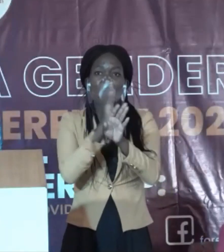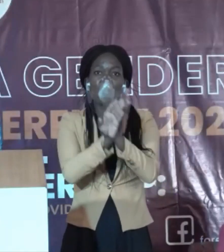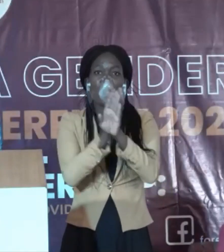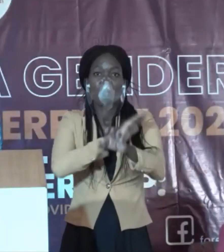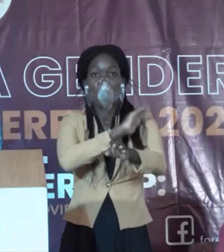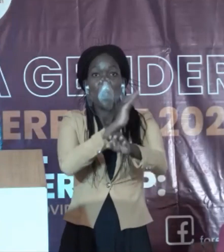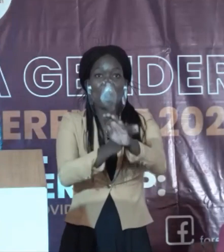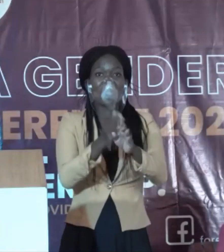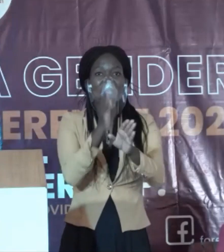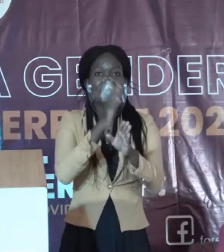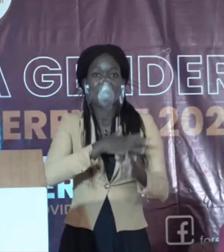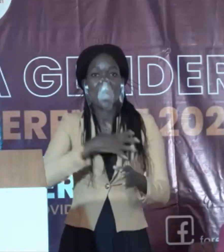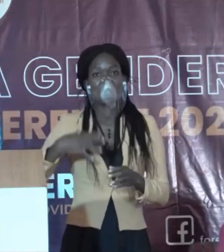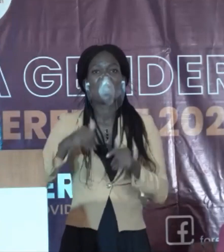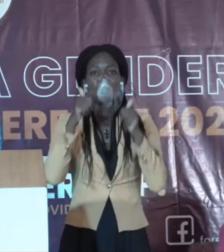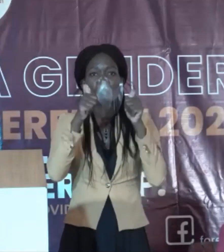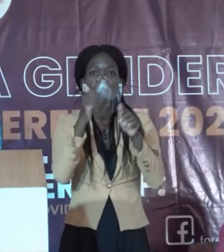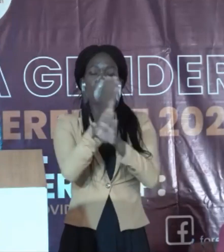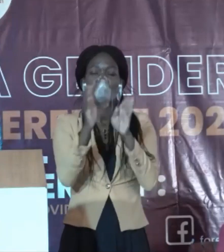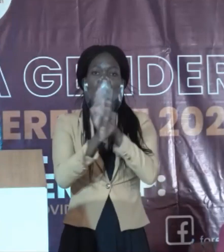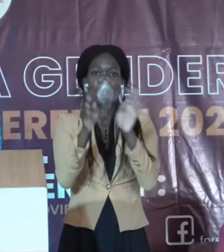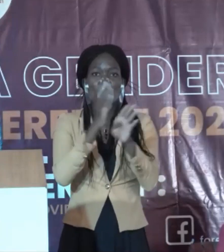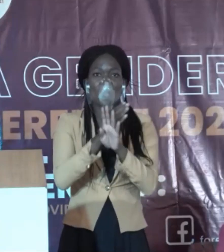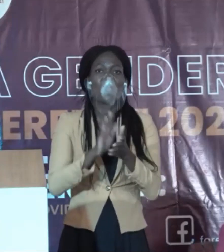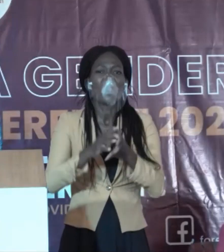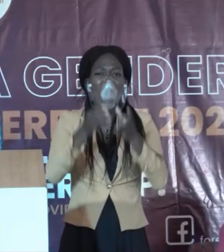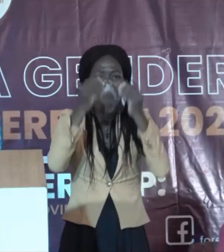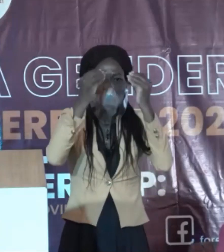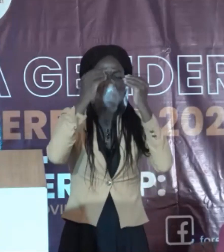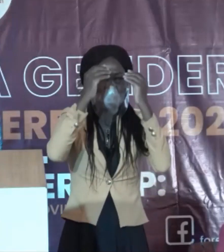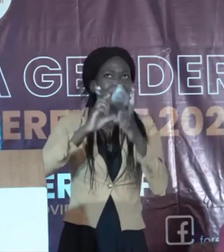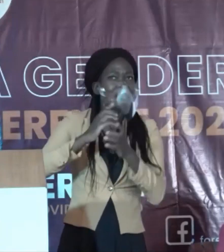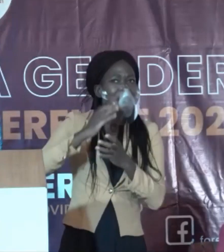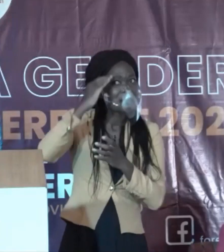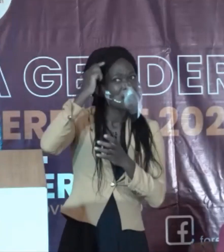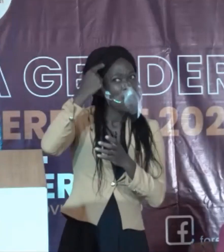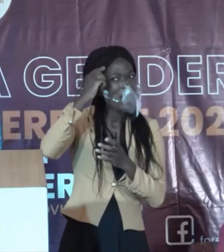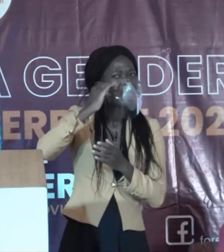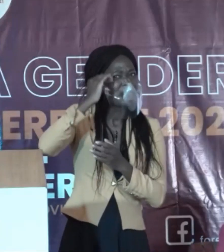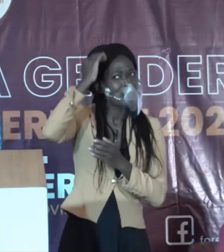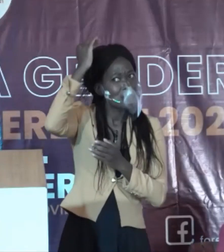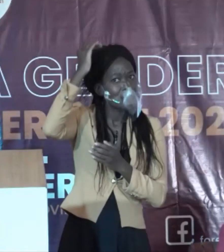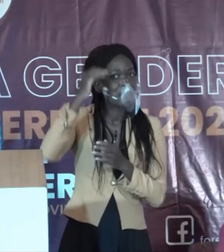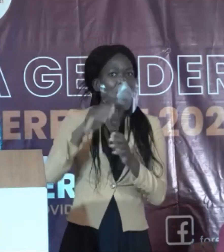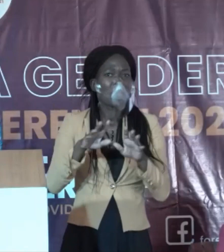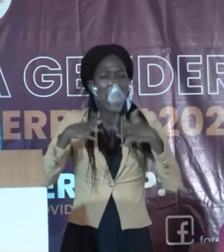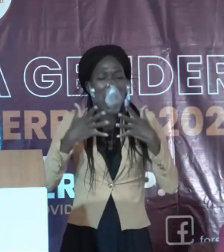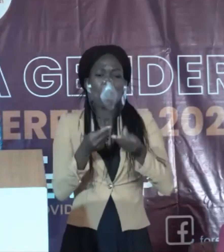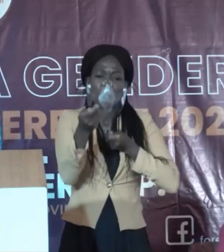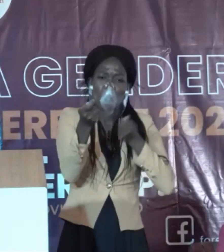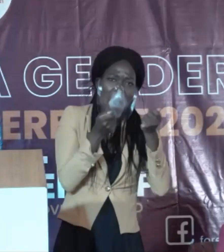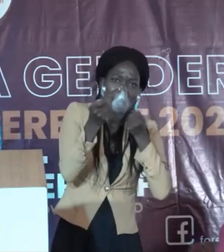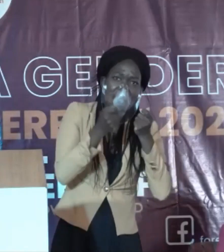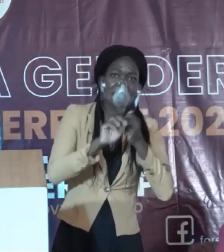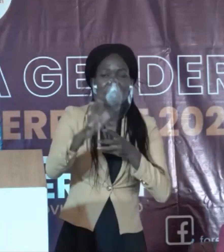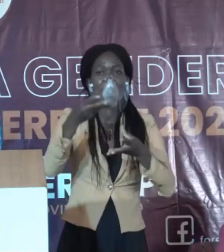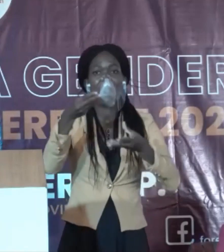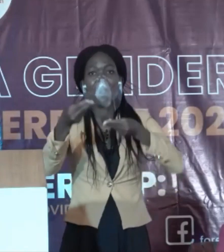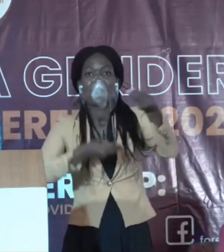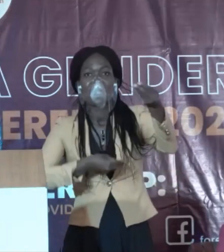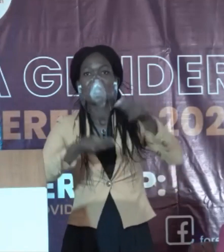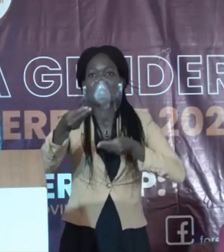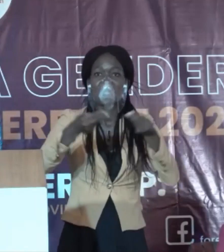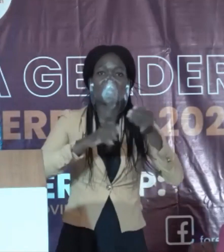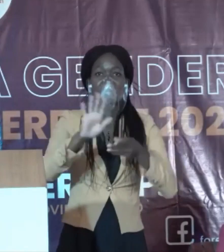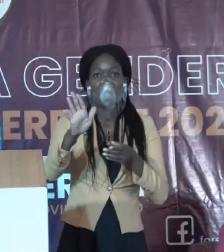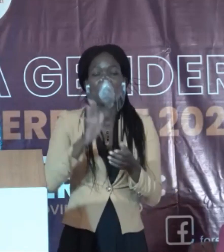women entrepreneurs so they link with each other and strive to build and manage sustainable businesses. This is being done through the provision of